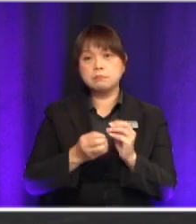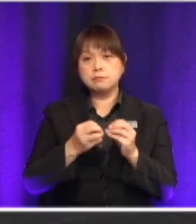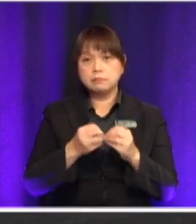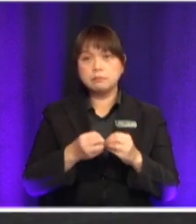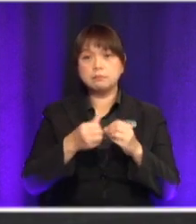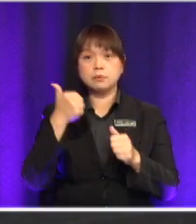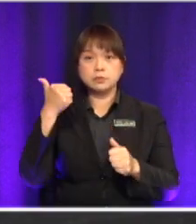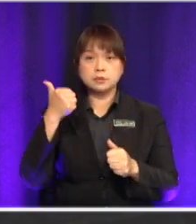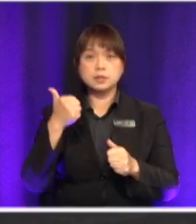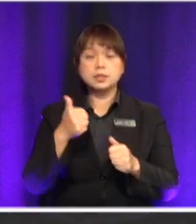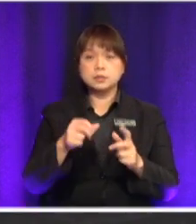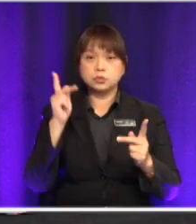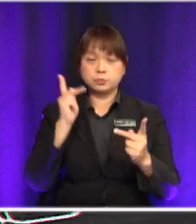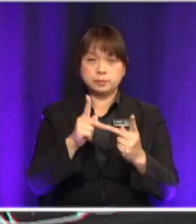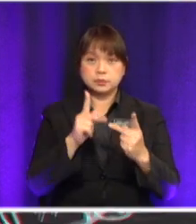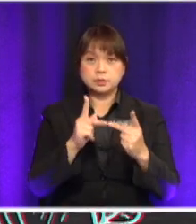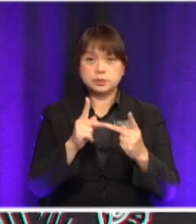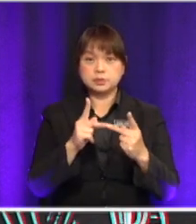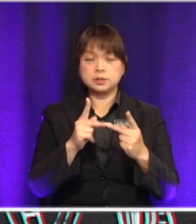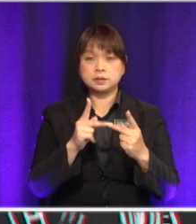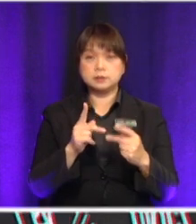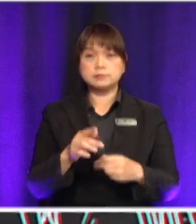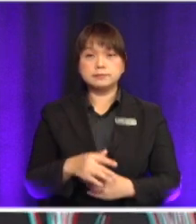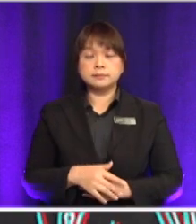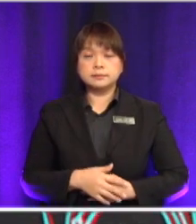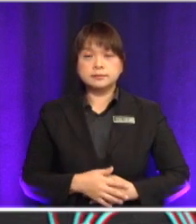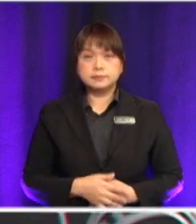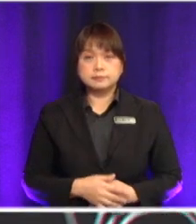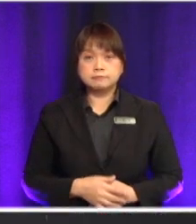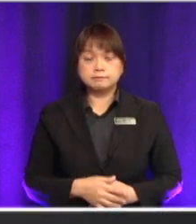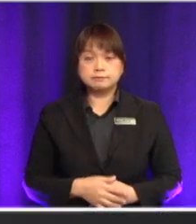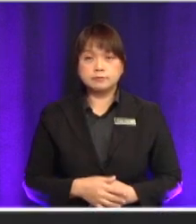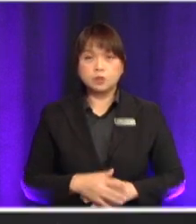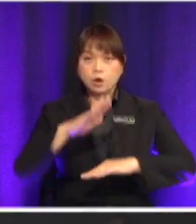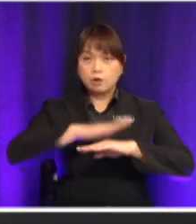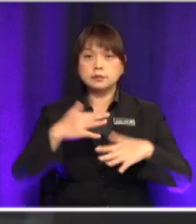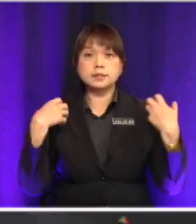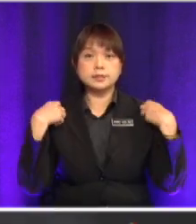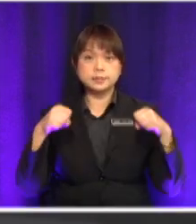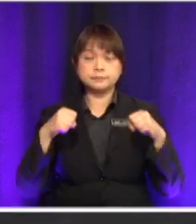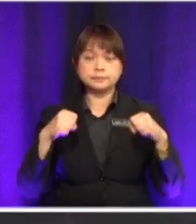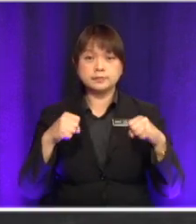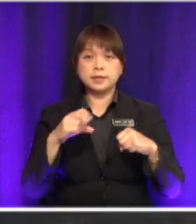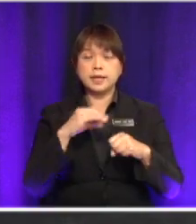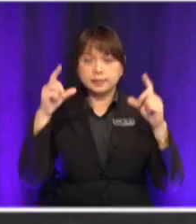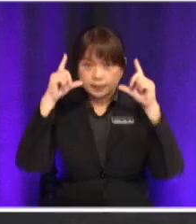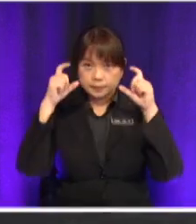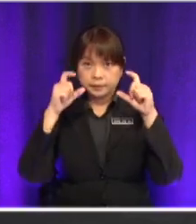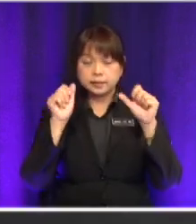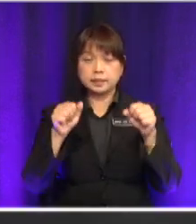situations that don't look normal, such as like robbery or anything. Yes. And then also a surveillance camera can also be useful because sometimes